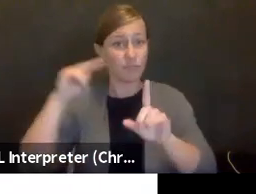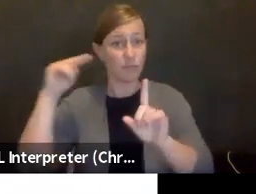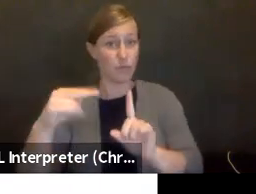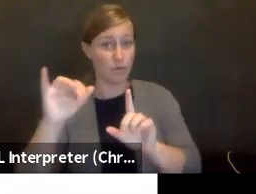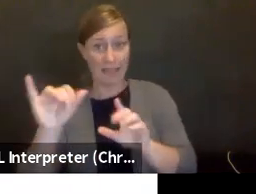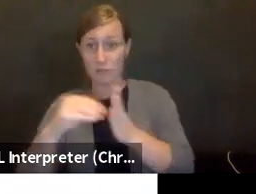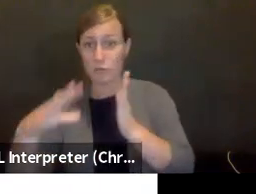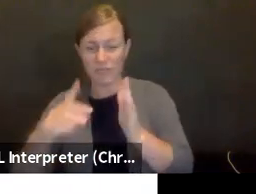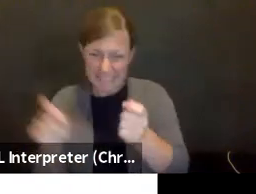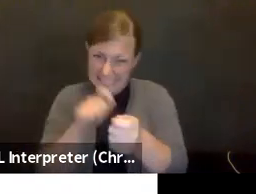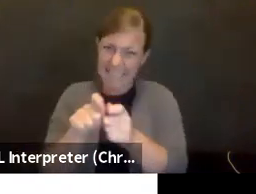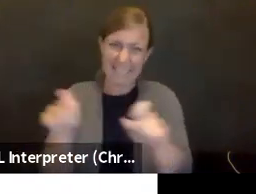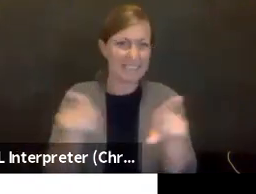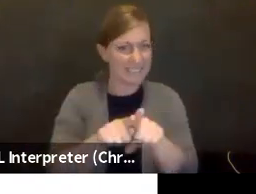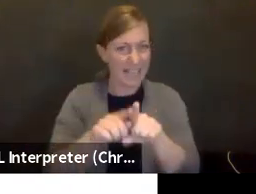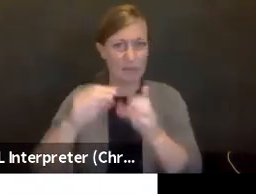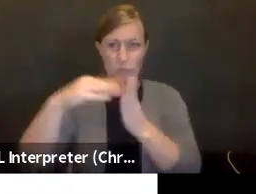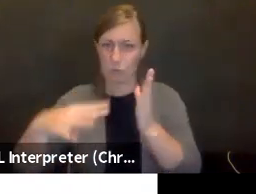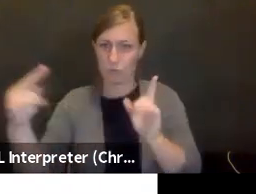the exact same window that students see.